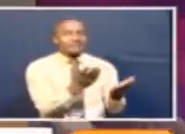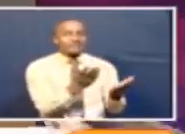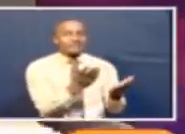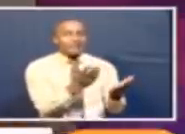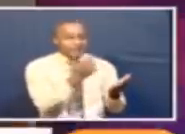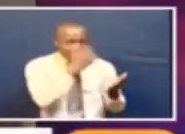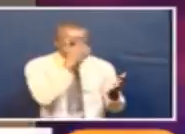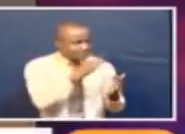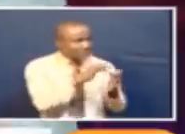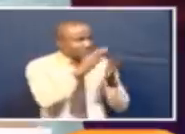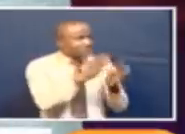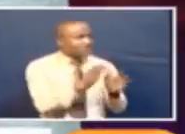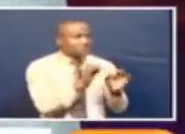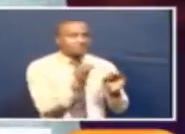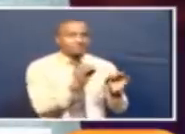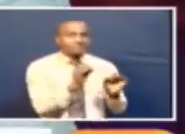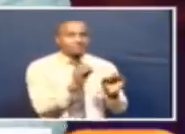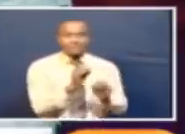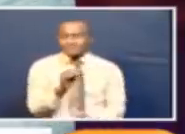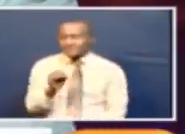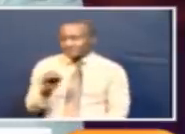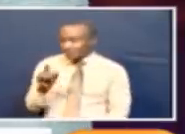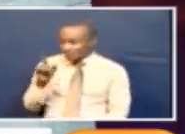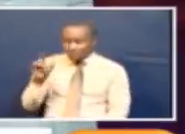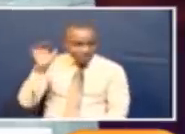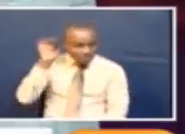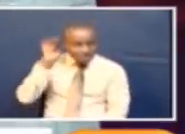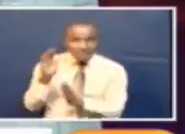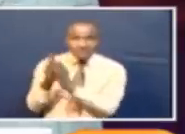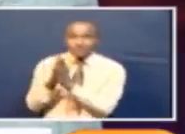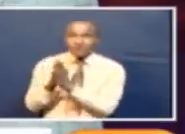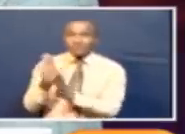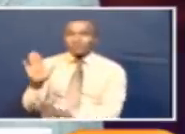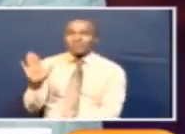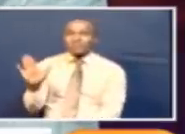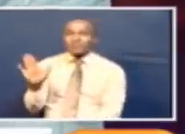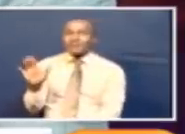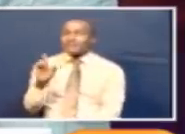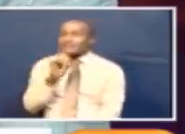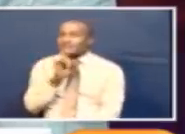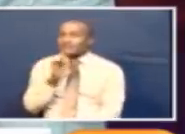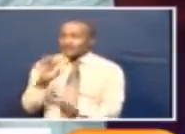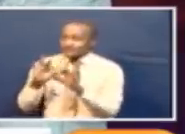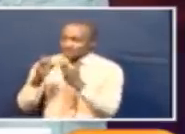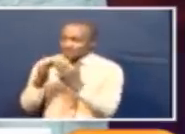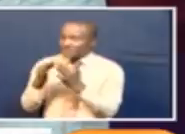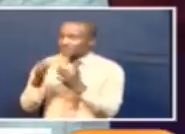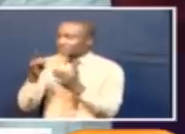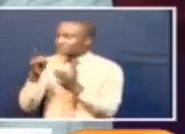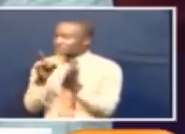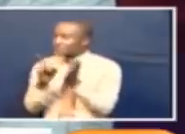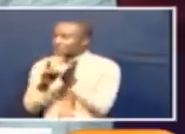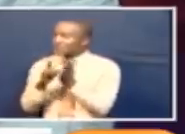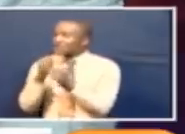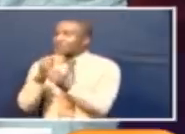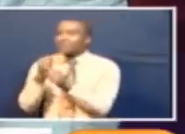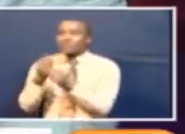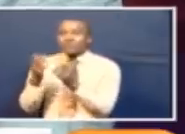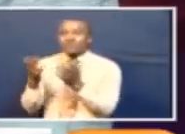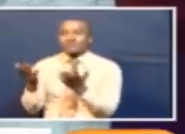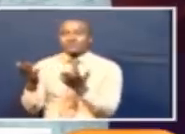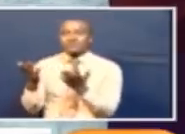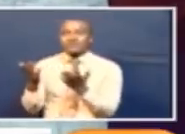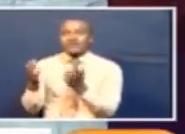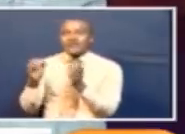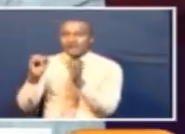Because we don't have specialists. But you just listened to your own story, you said. You listened to the citizen's story, talking about what the family medicine there do. So if that is